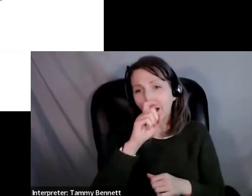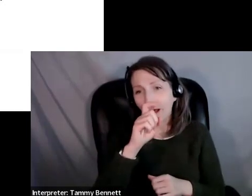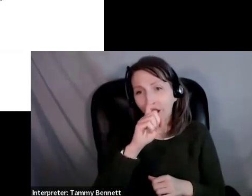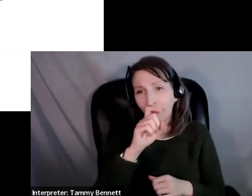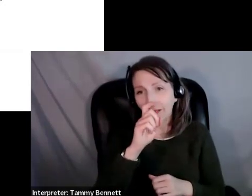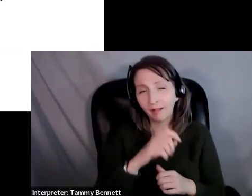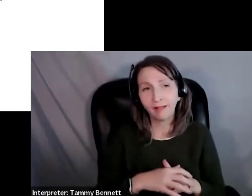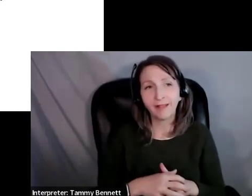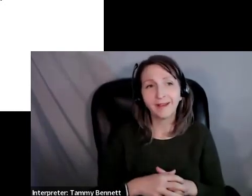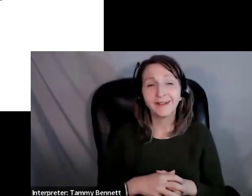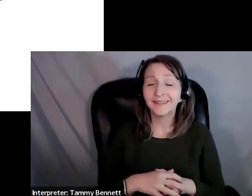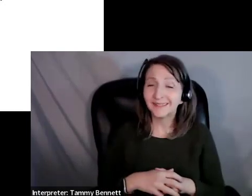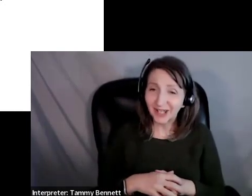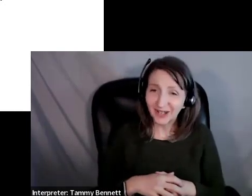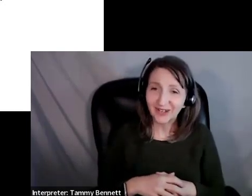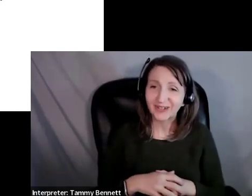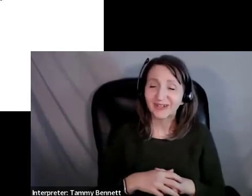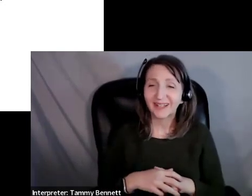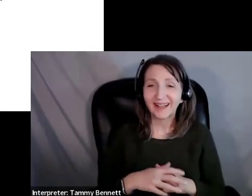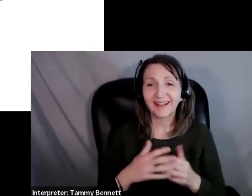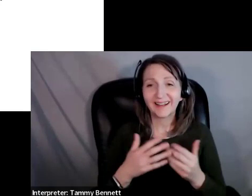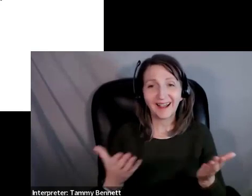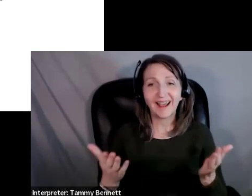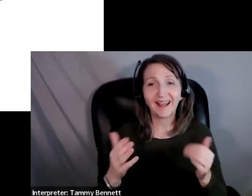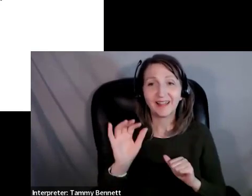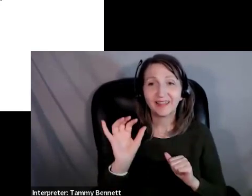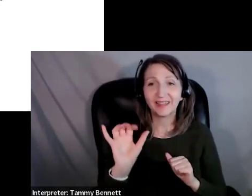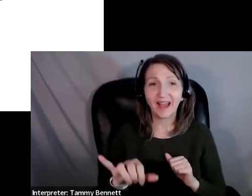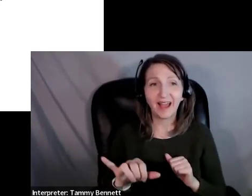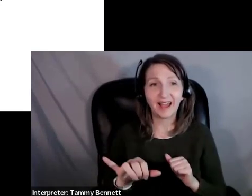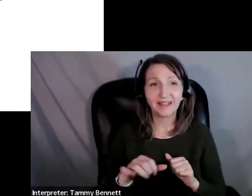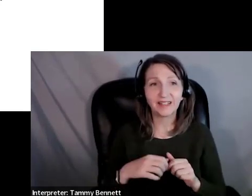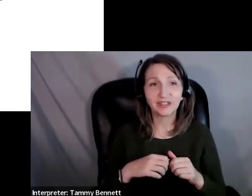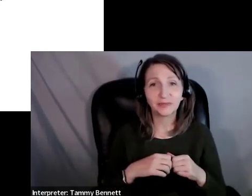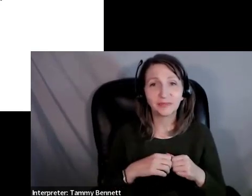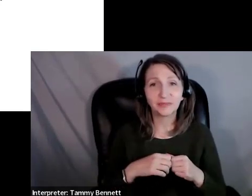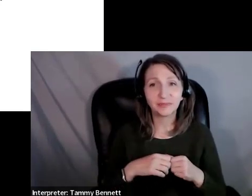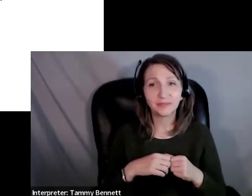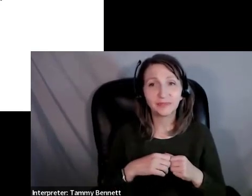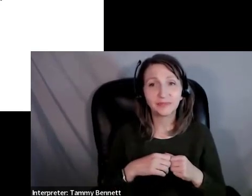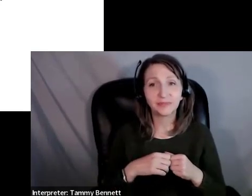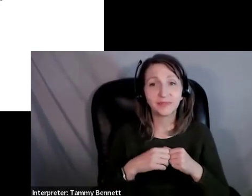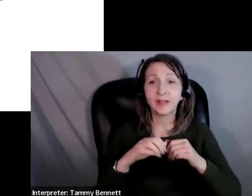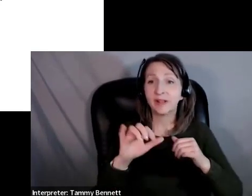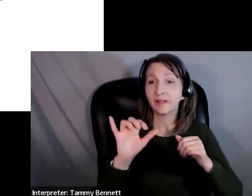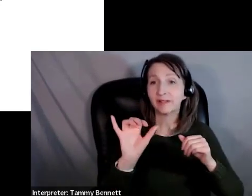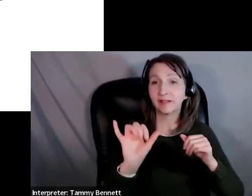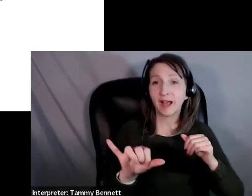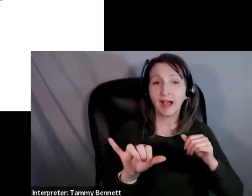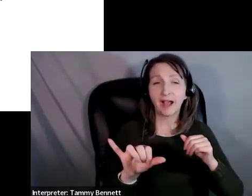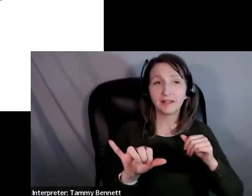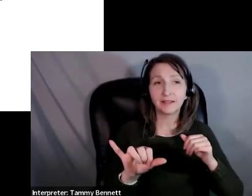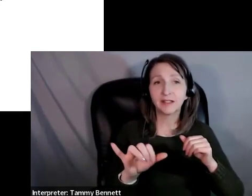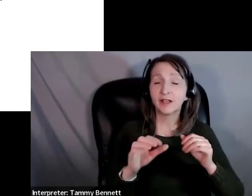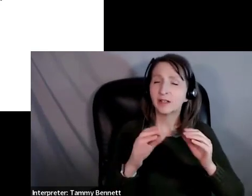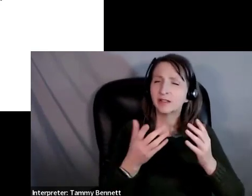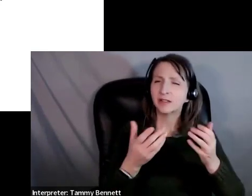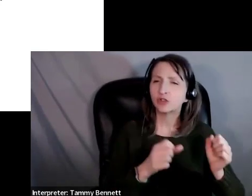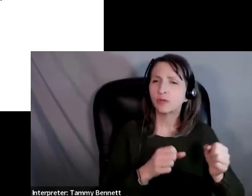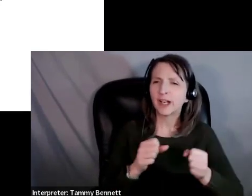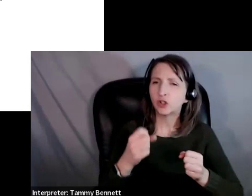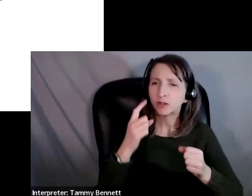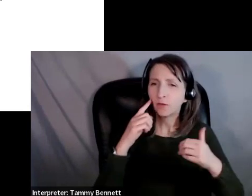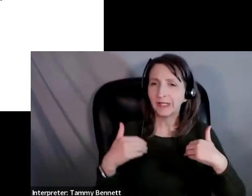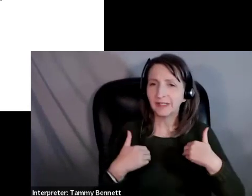And yeah, um, this is, I'm gonna try the, so this is more strategy with the younger students. So anyone